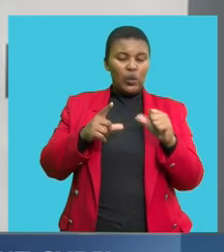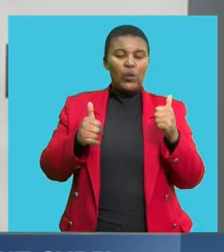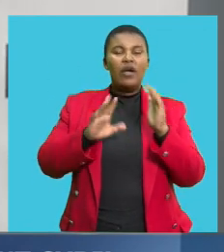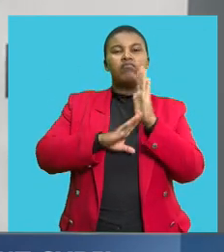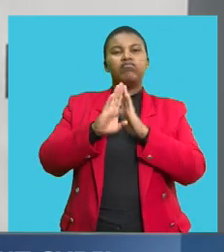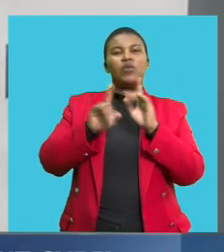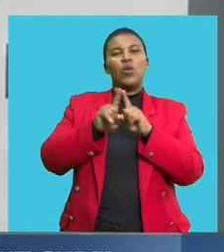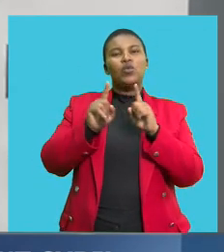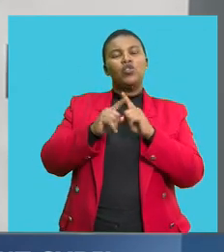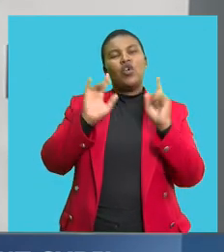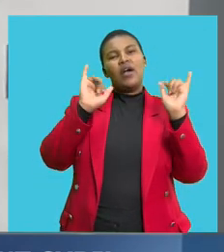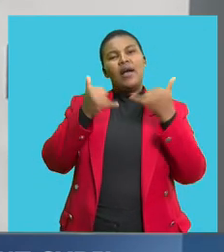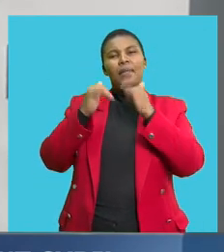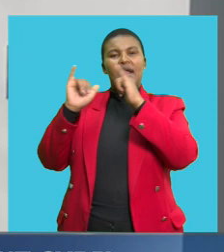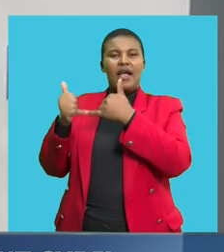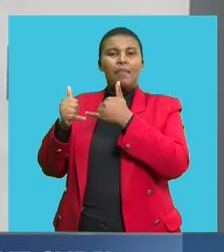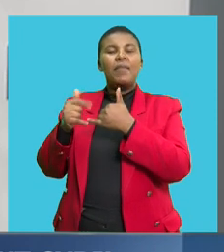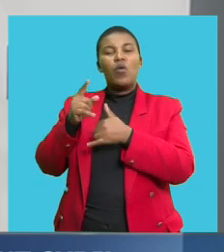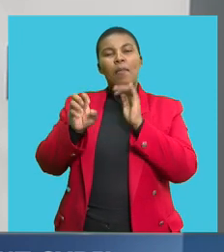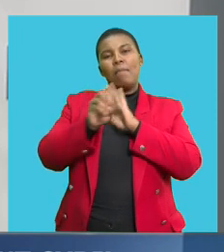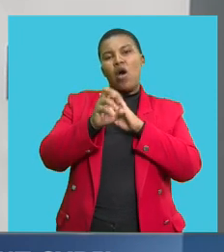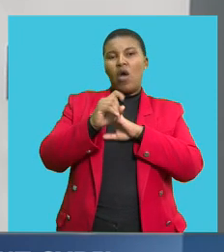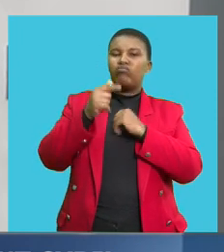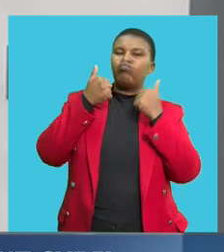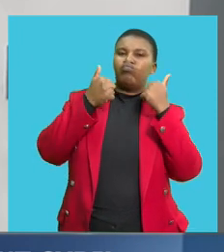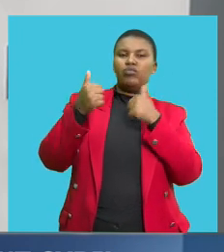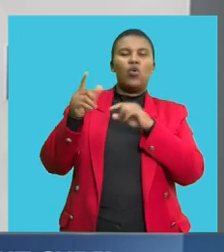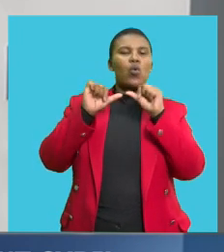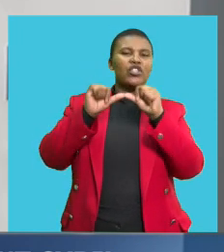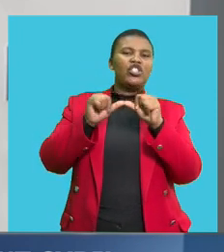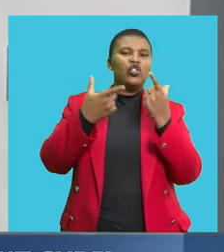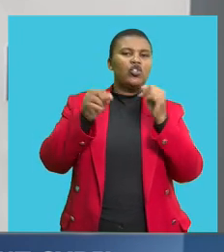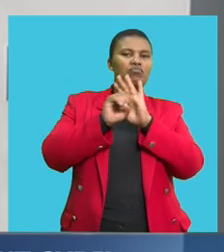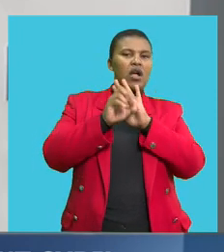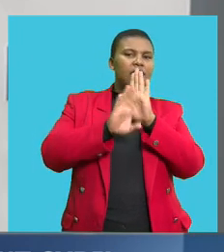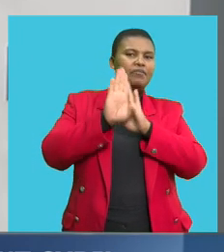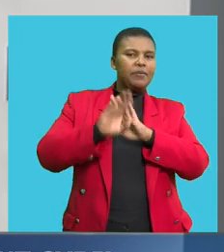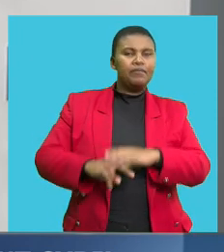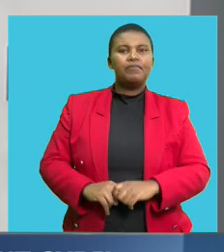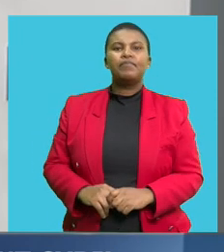enterprises, and market-friendly policies will help to continue to drive the market higher.